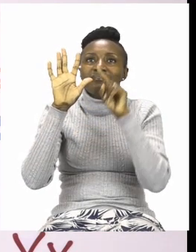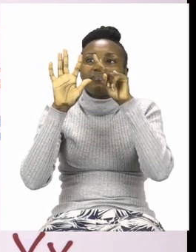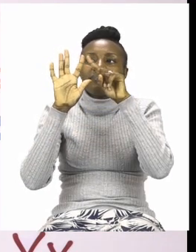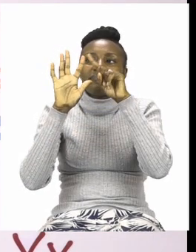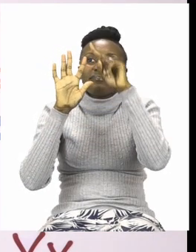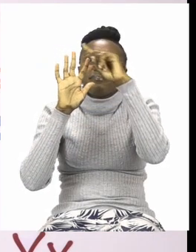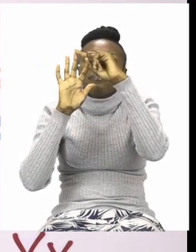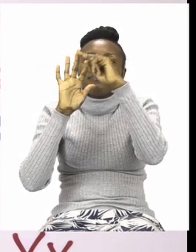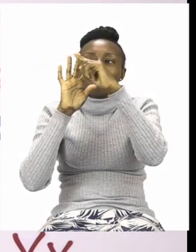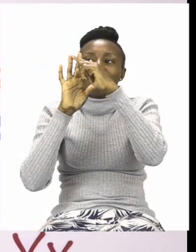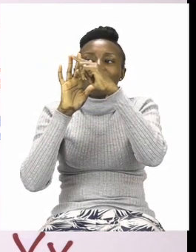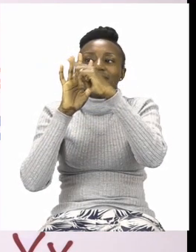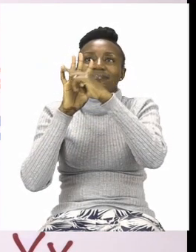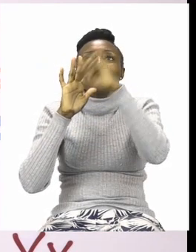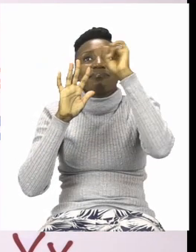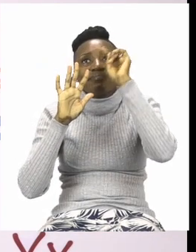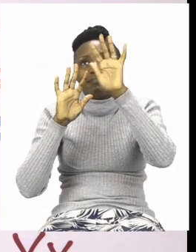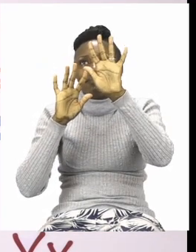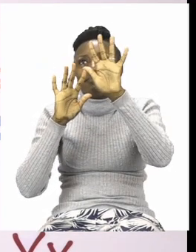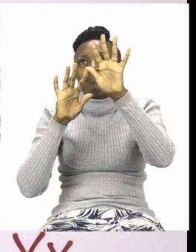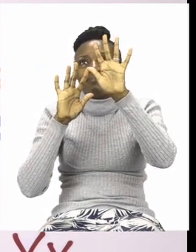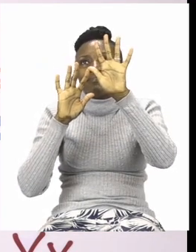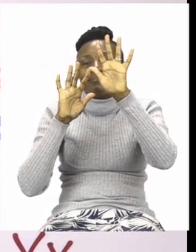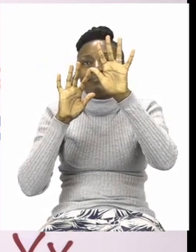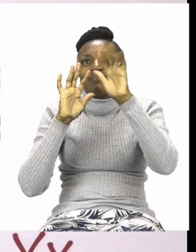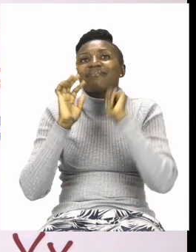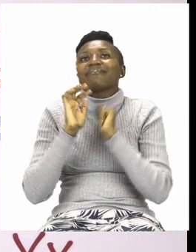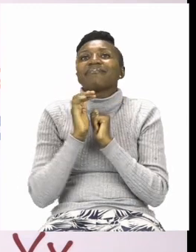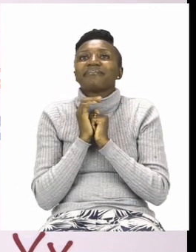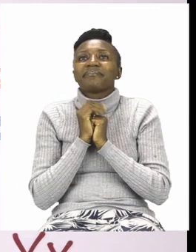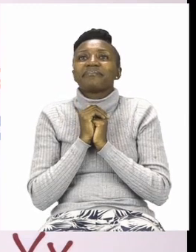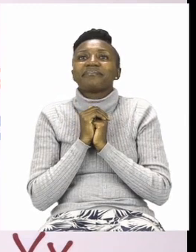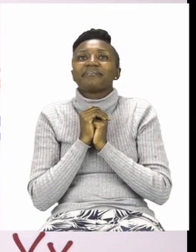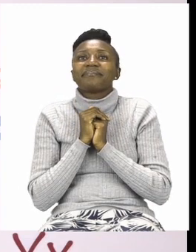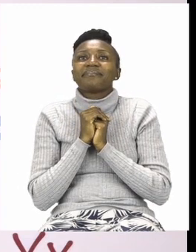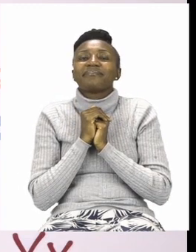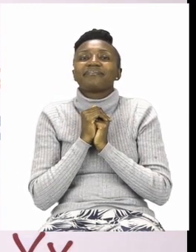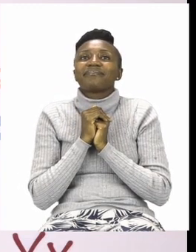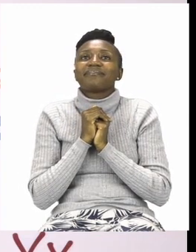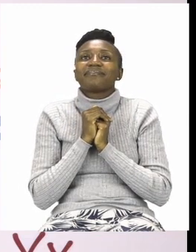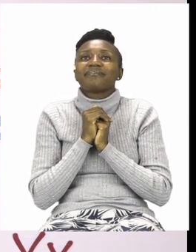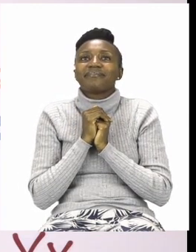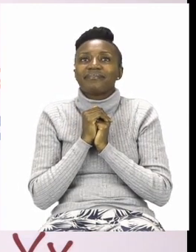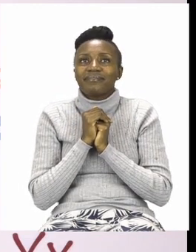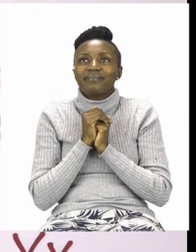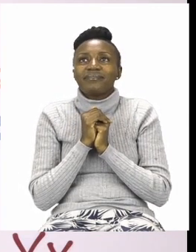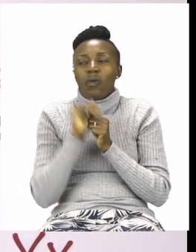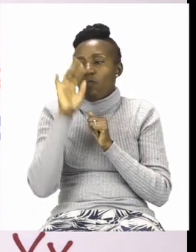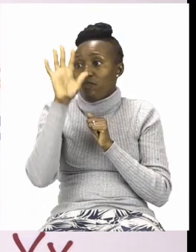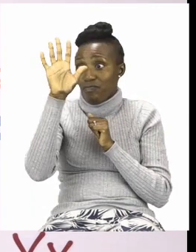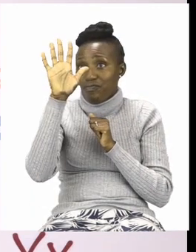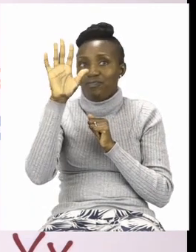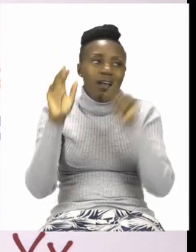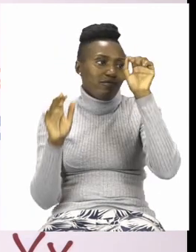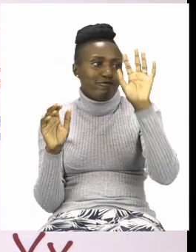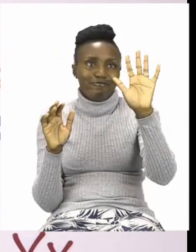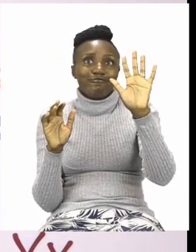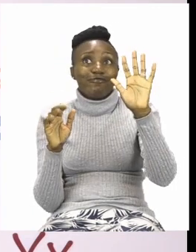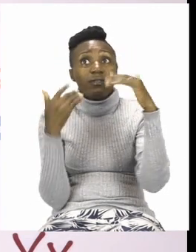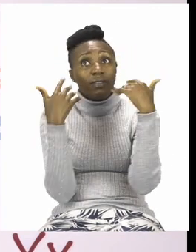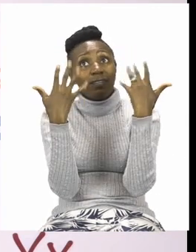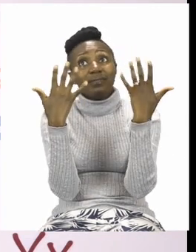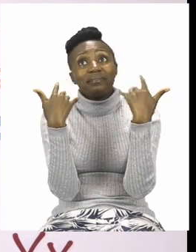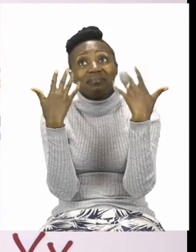2, 3, 4, 5. We also have 5 fingers on the other hand.